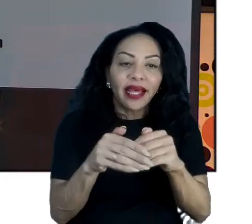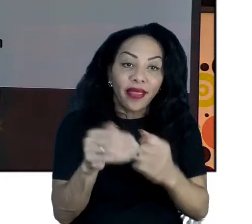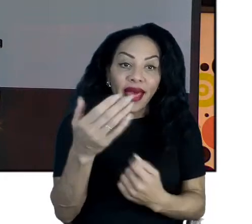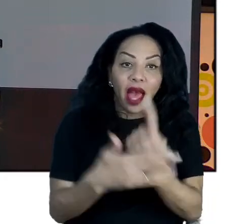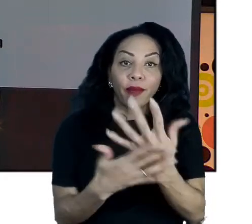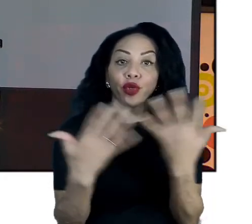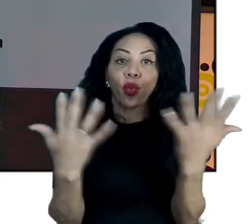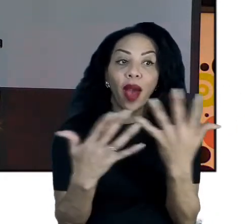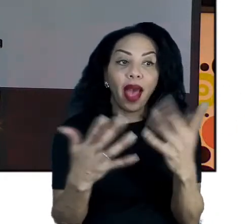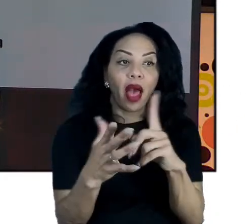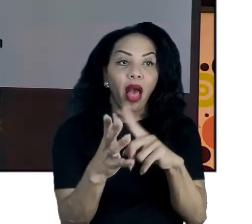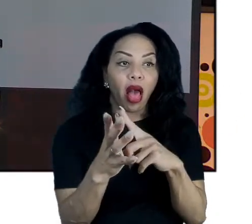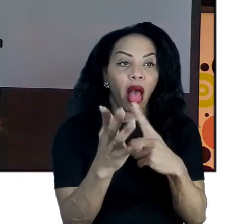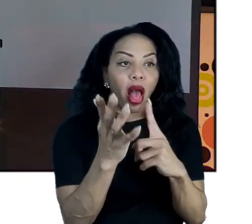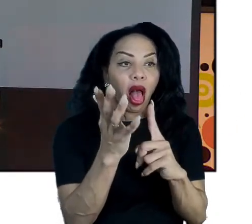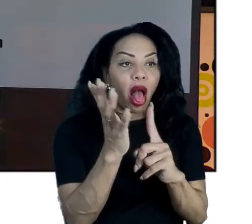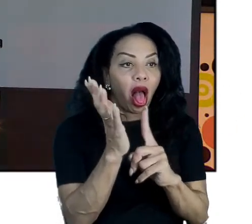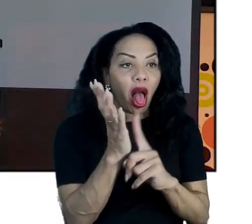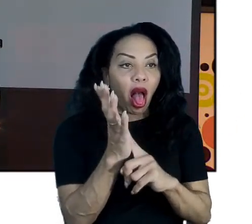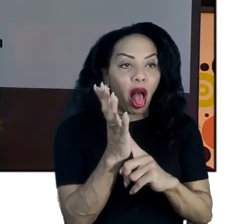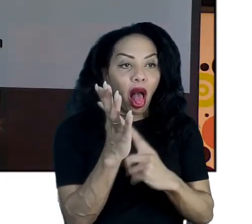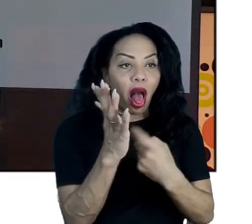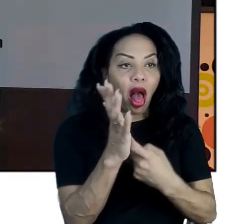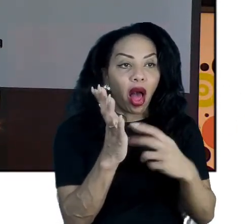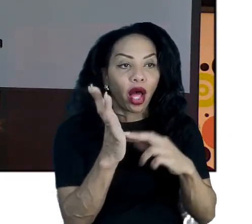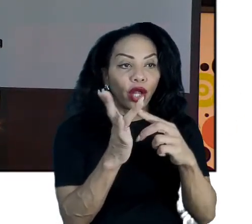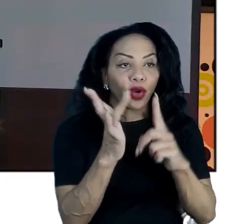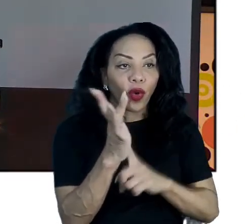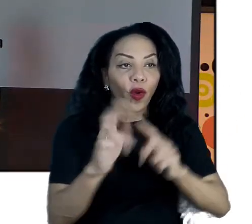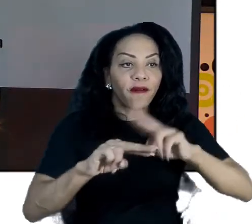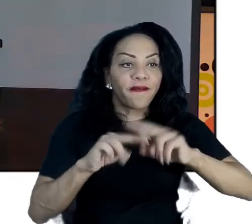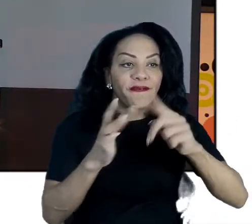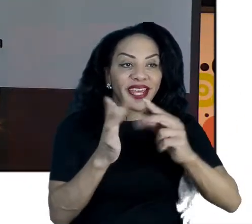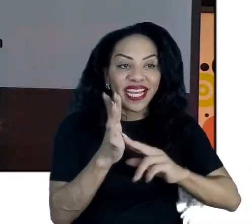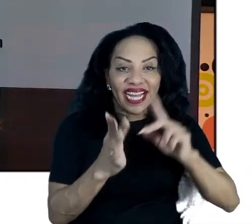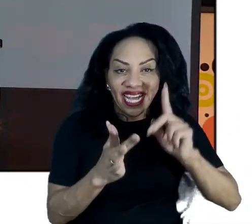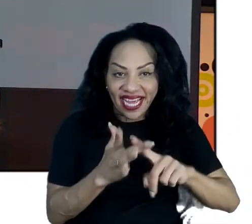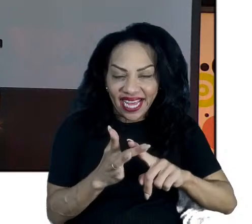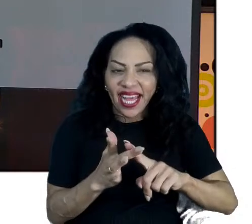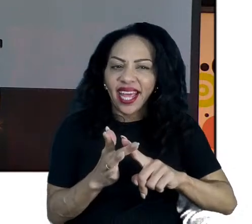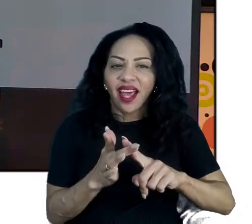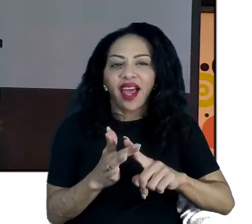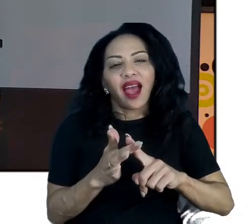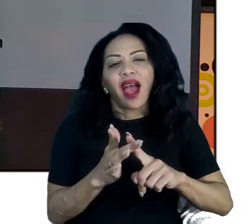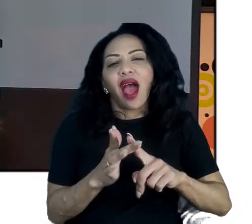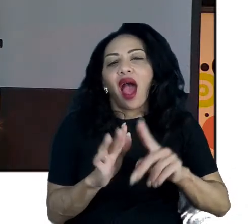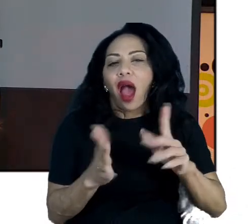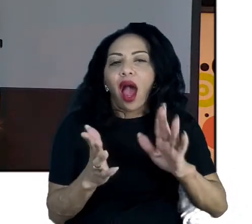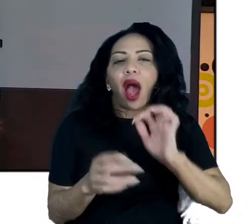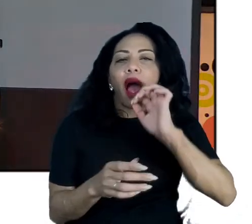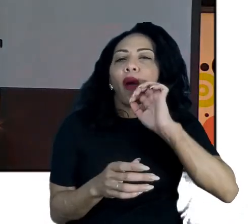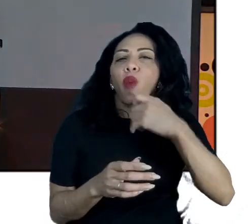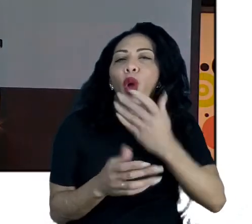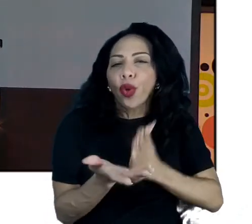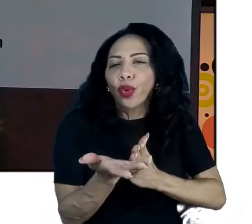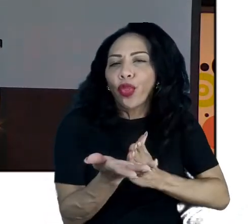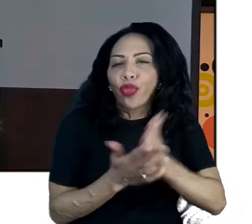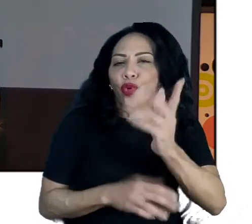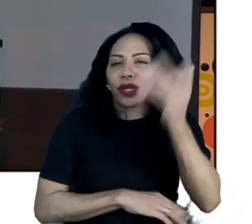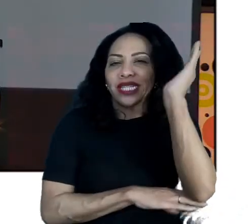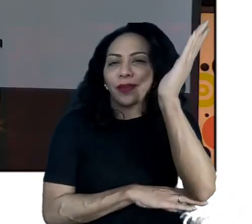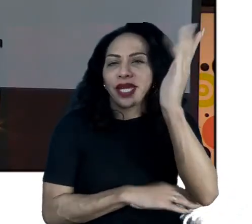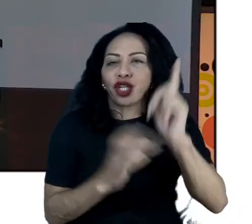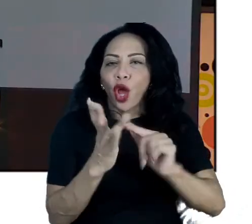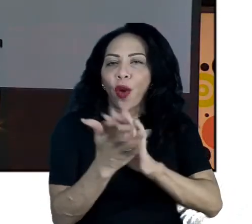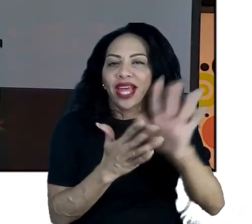of the month. I'm not going to do the whole thing on OHP, but I just wanted to start this way. And then